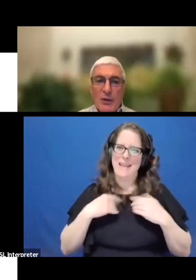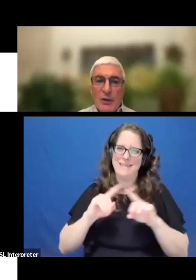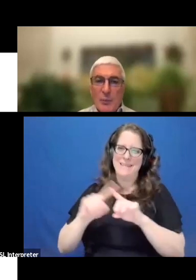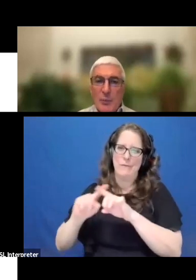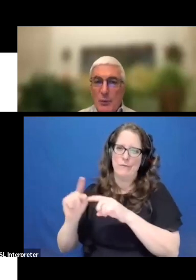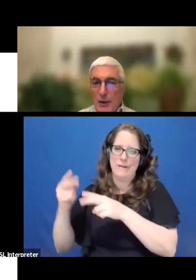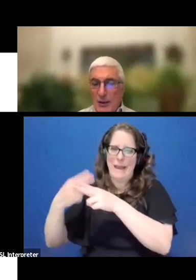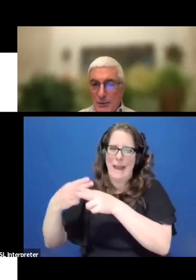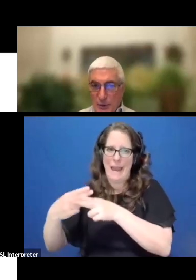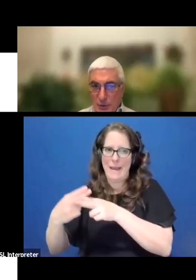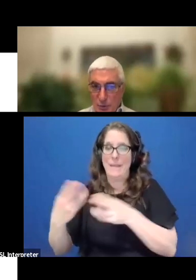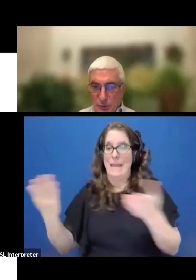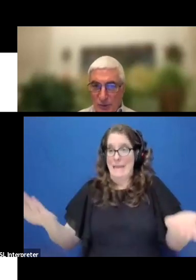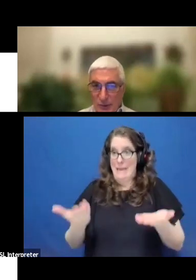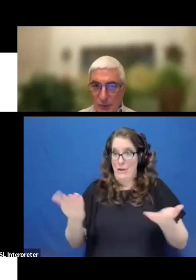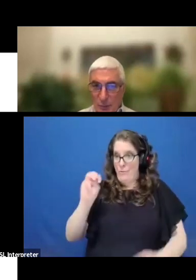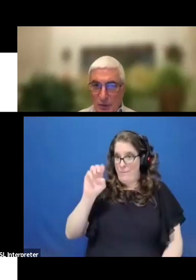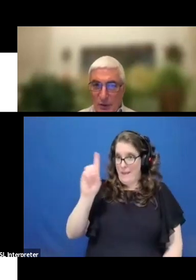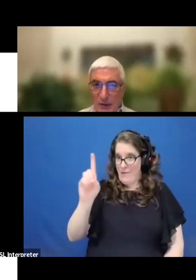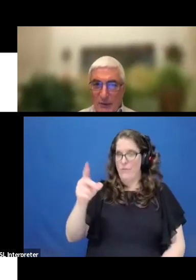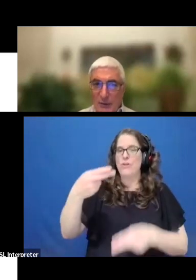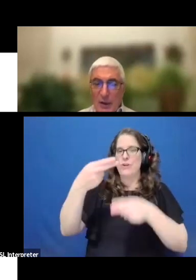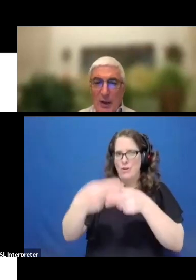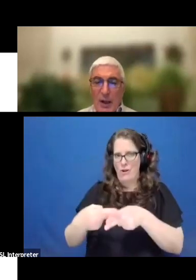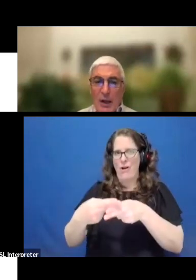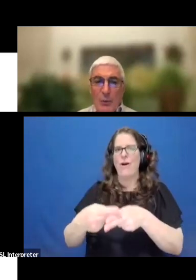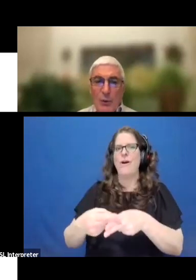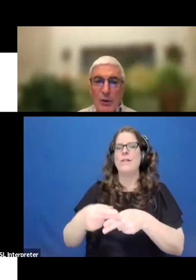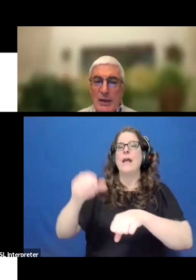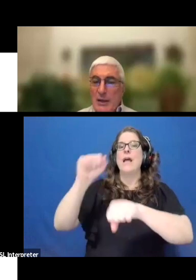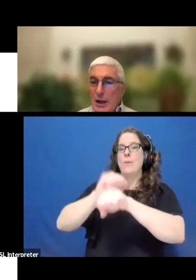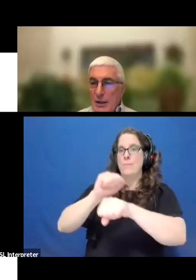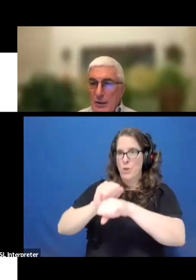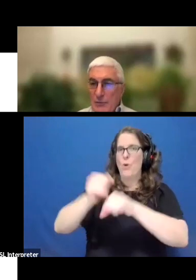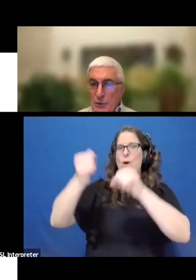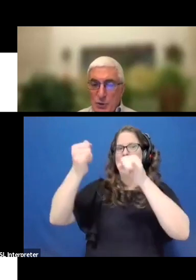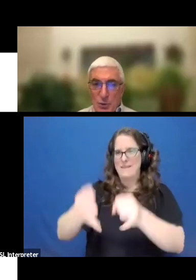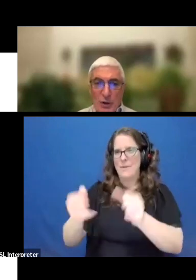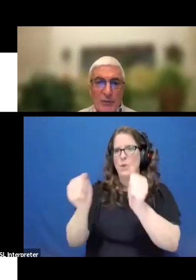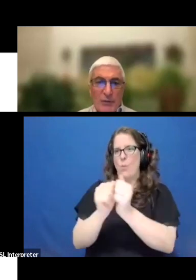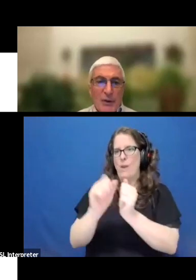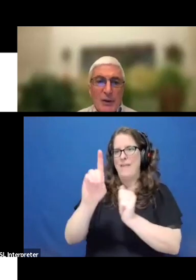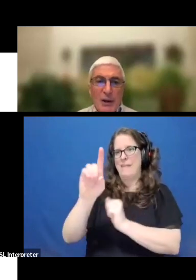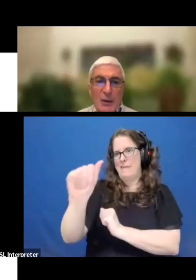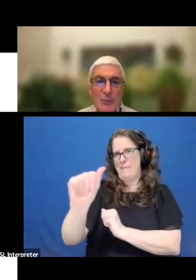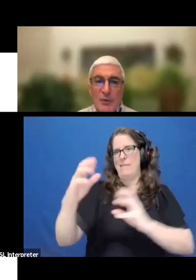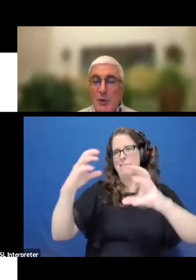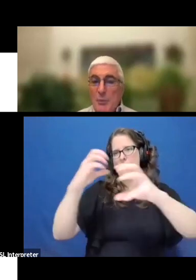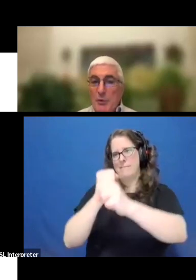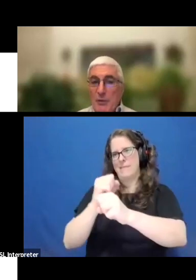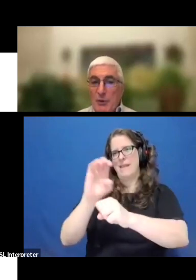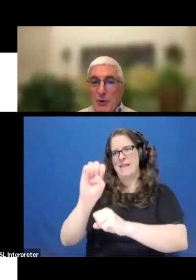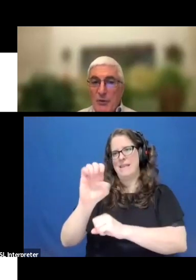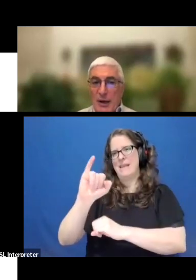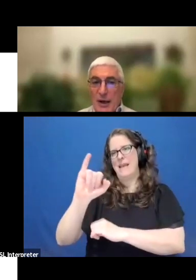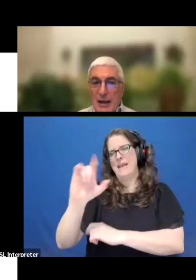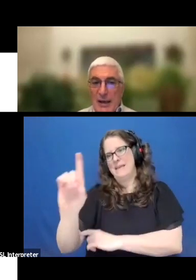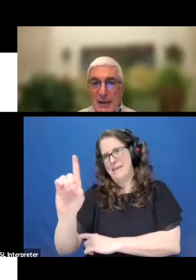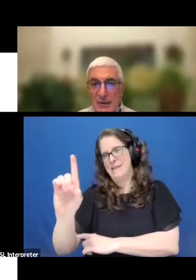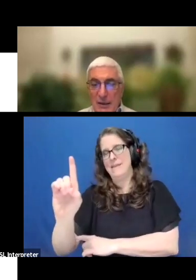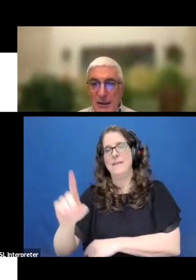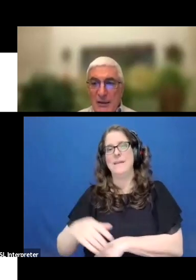it Employed Individuals with Disabilities, or EID for short. Some people have called